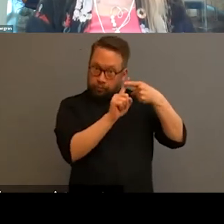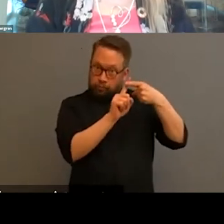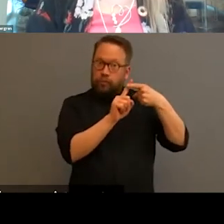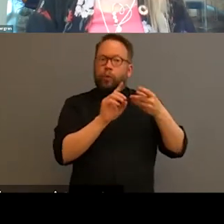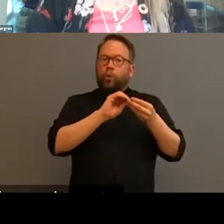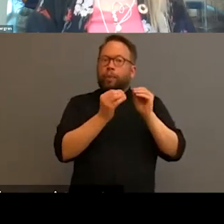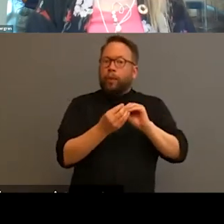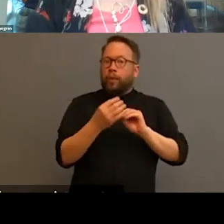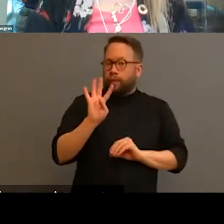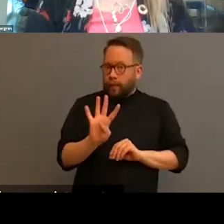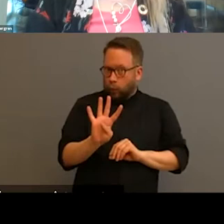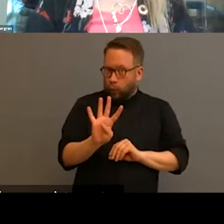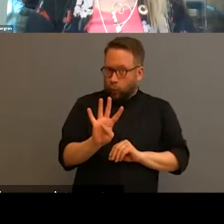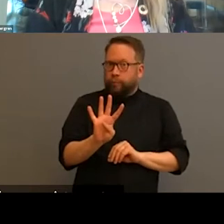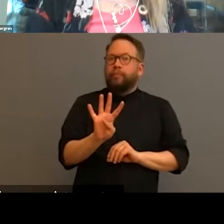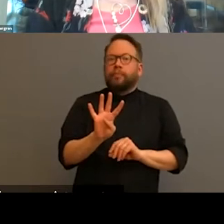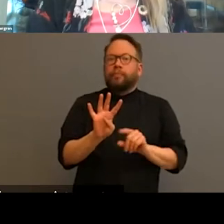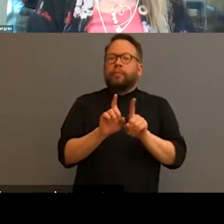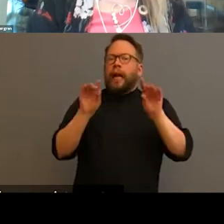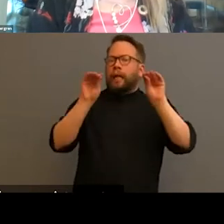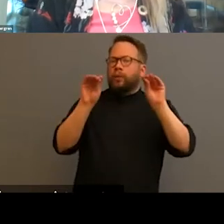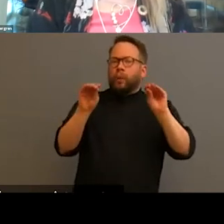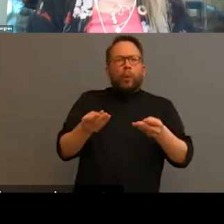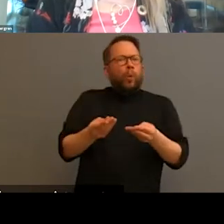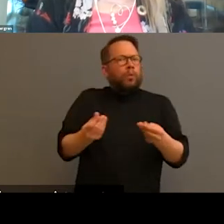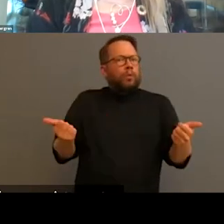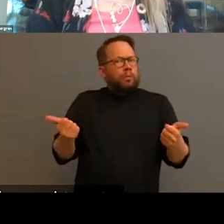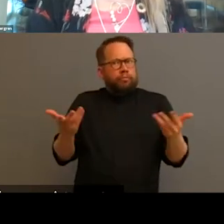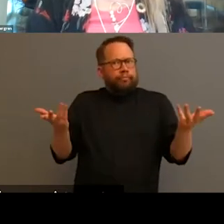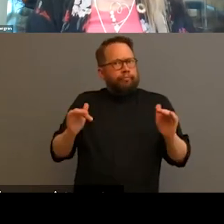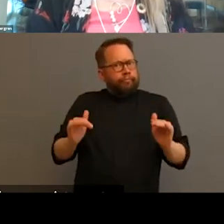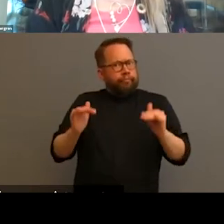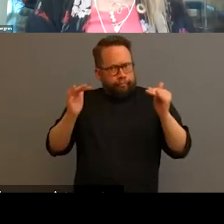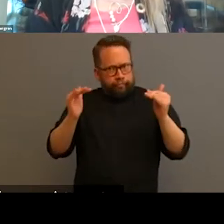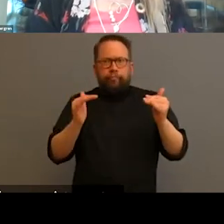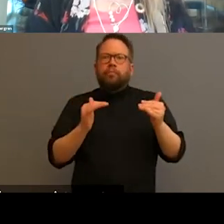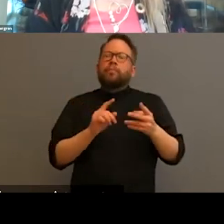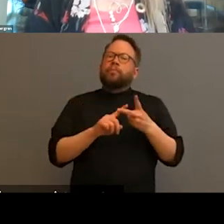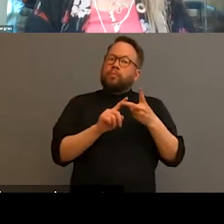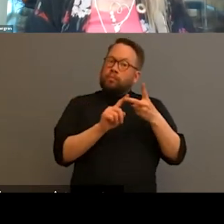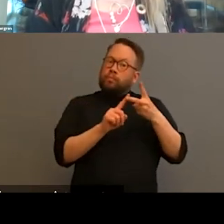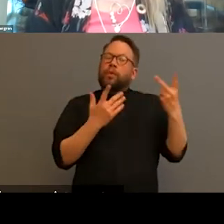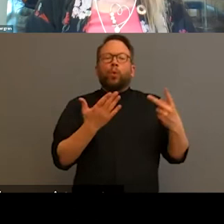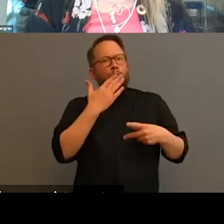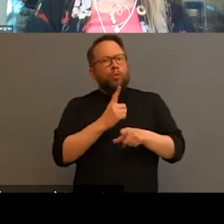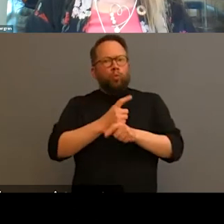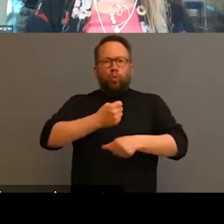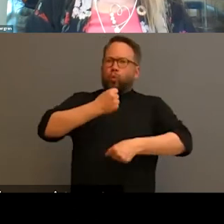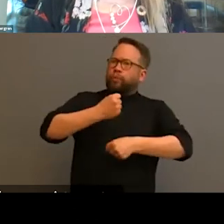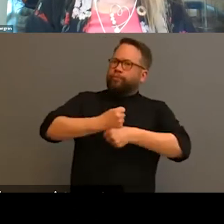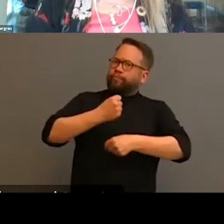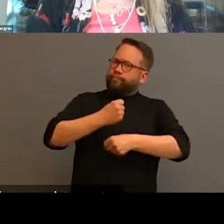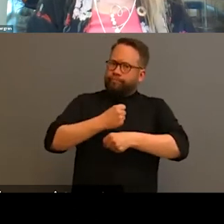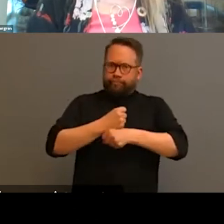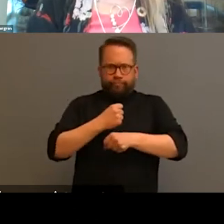education, goal 8, decent work, and goal 10,